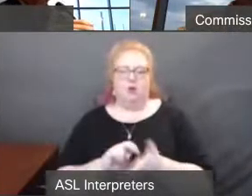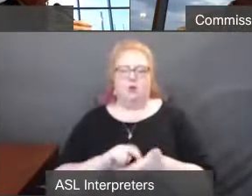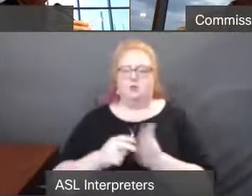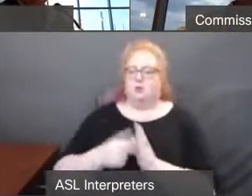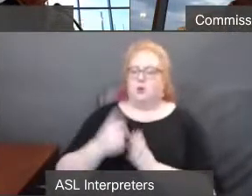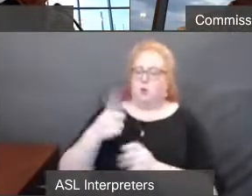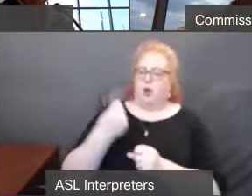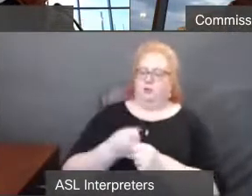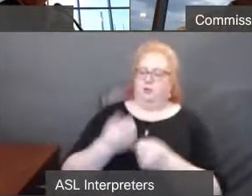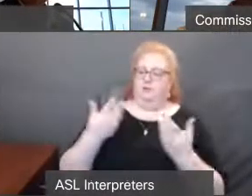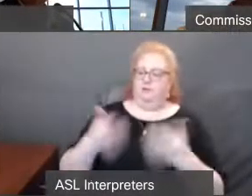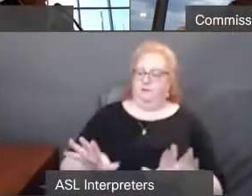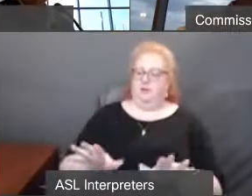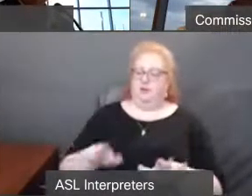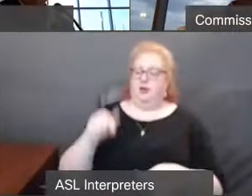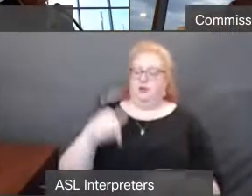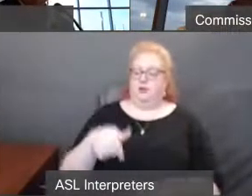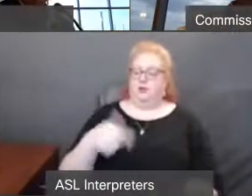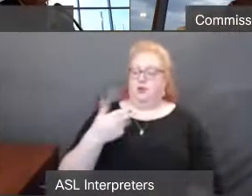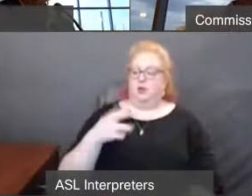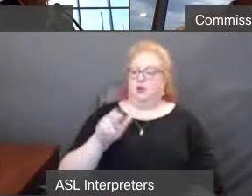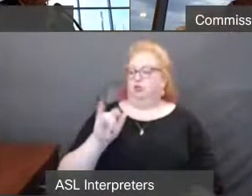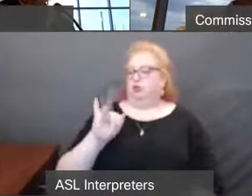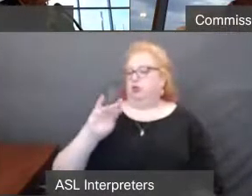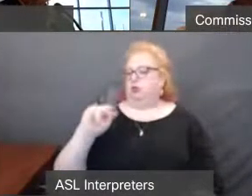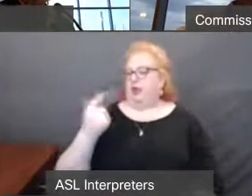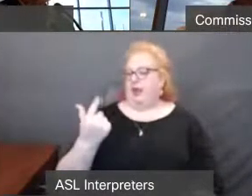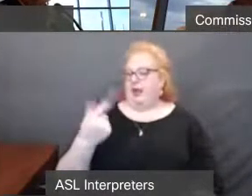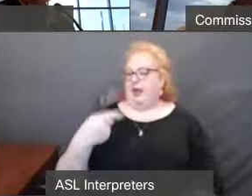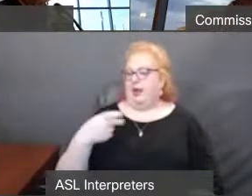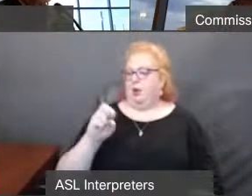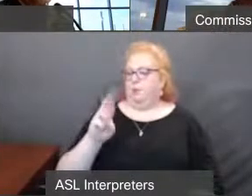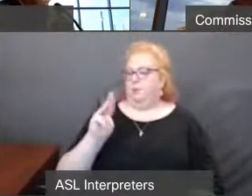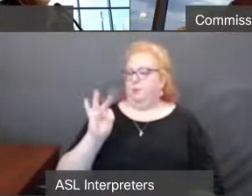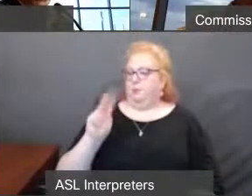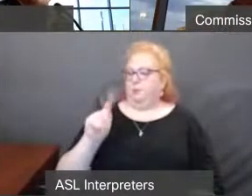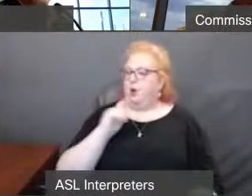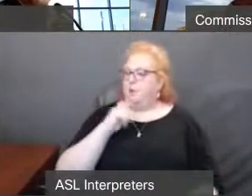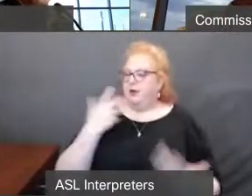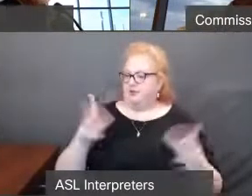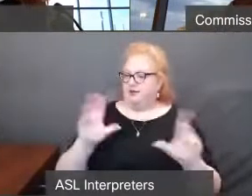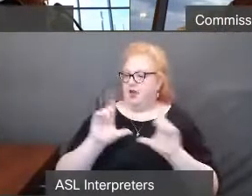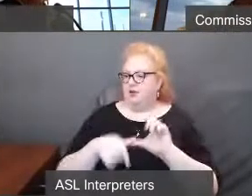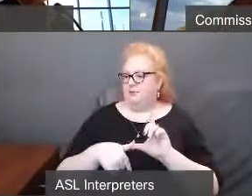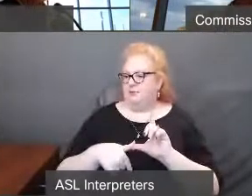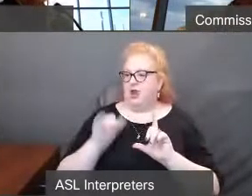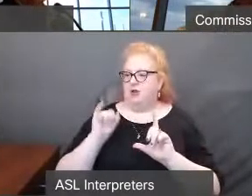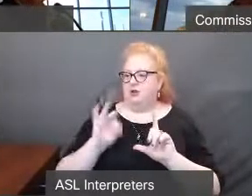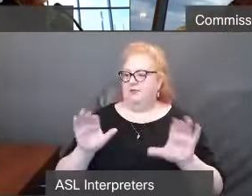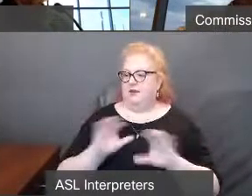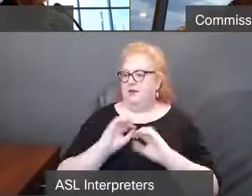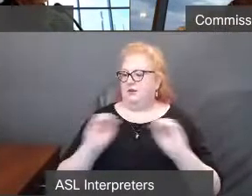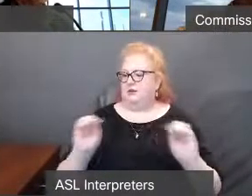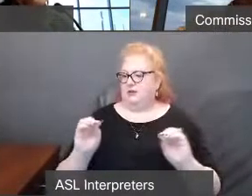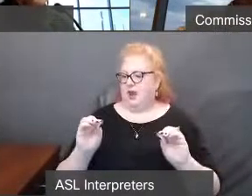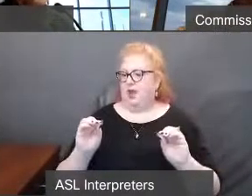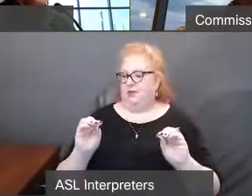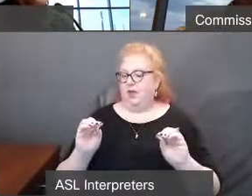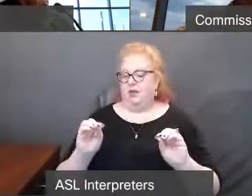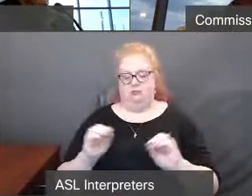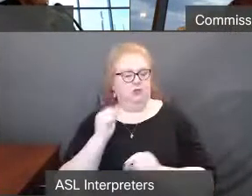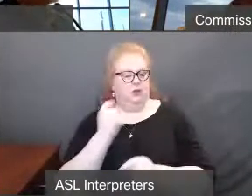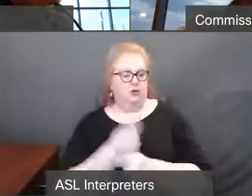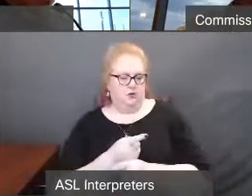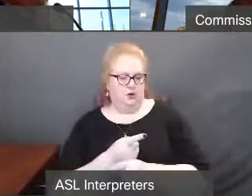grading permit expires if he doesn't do any advanced grading. Is that? That's okay. correct. It's good for 1 year.